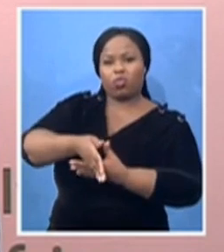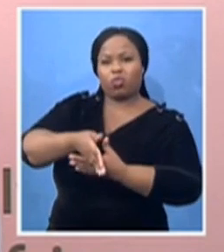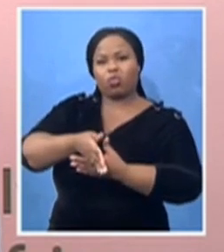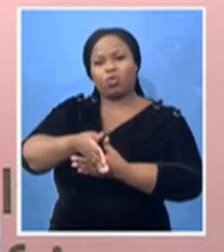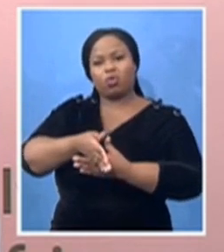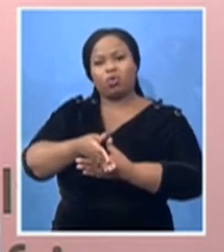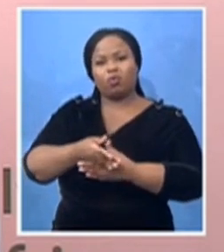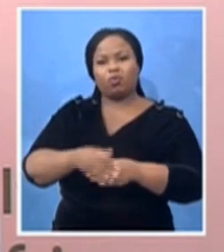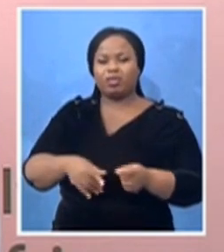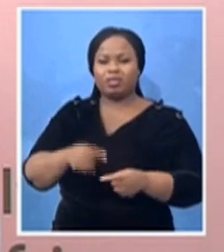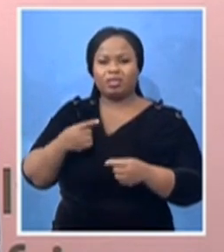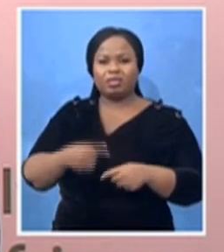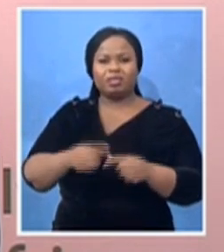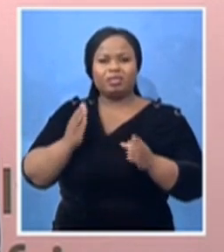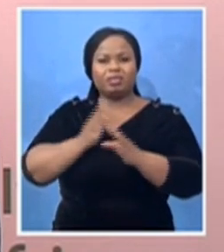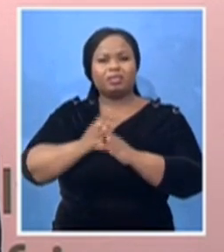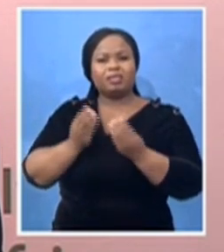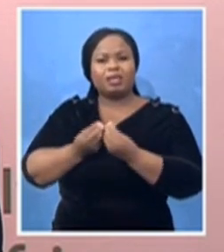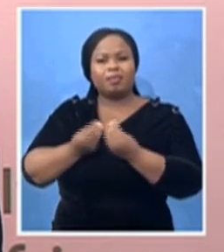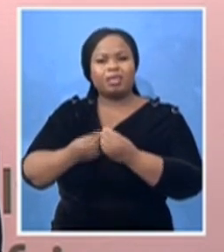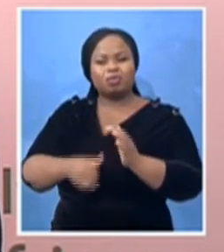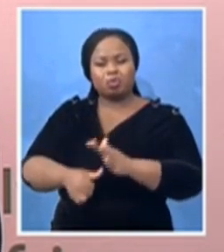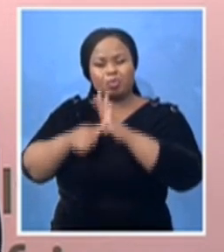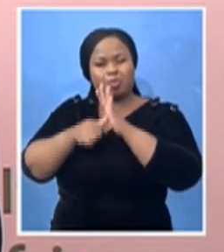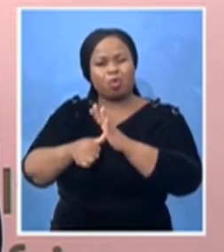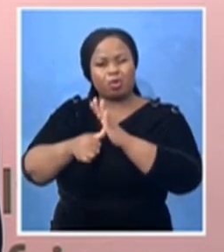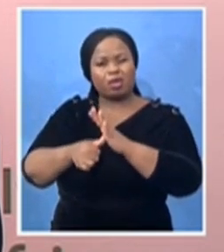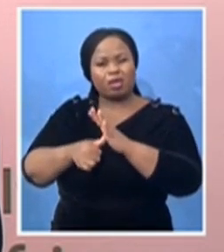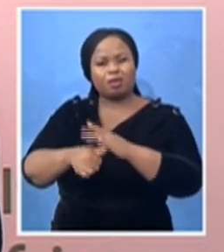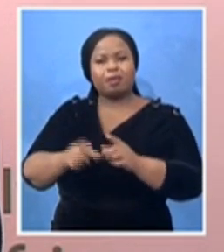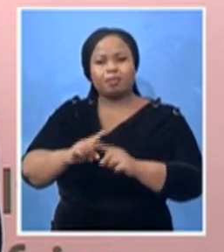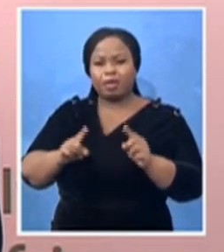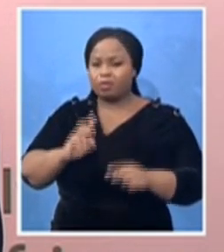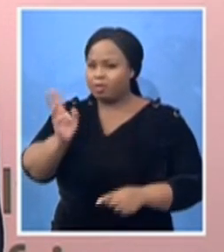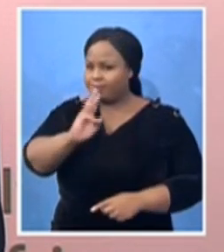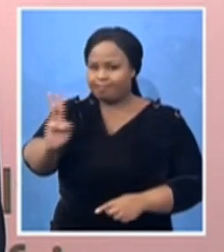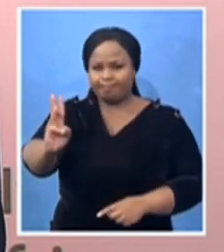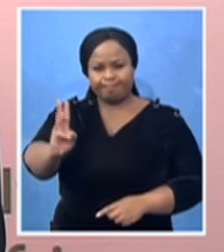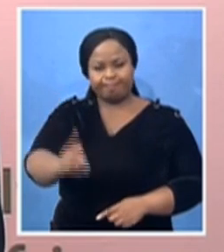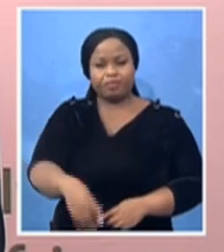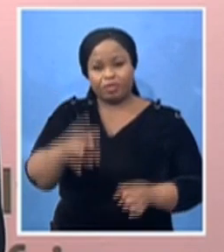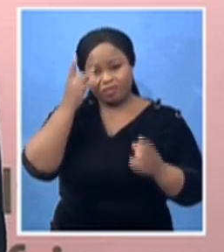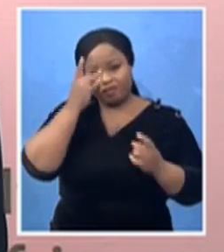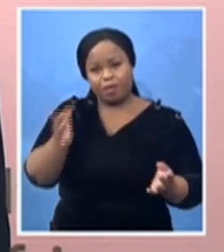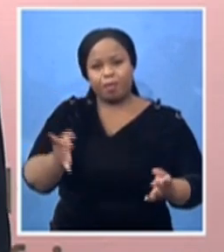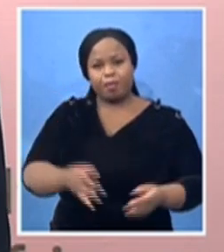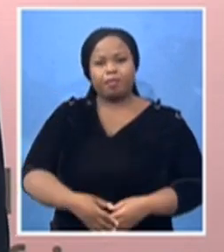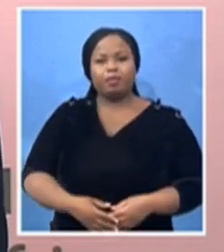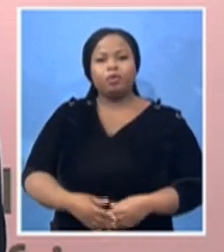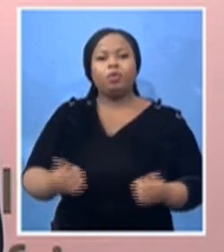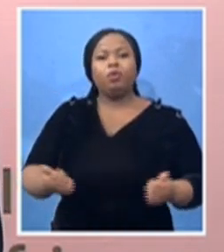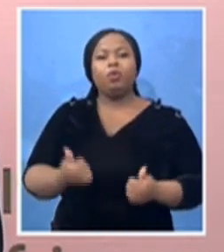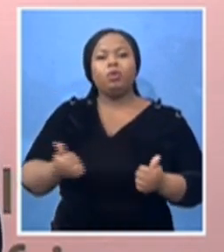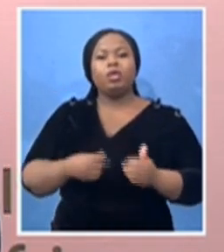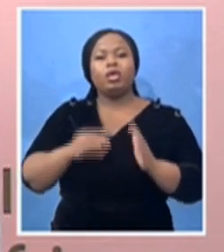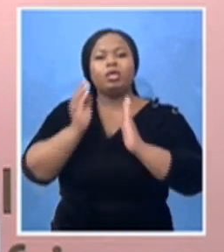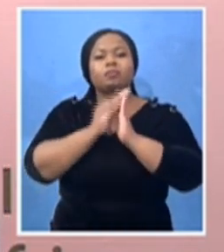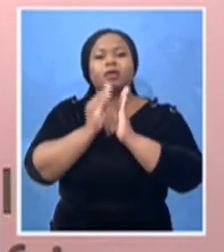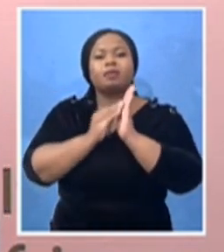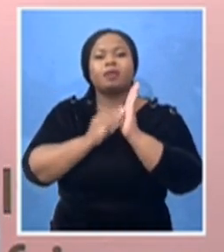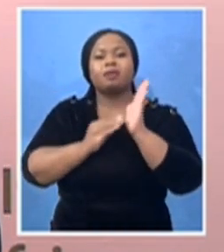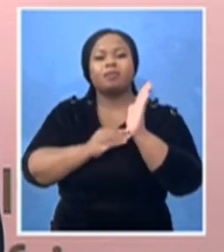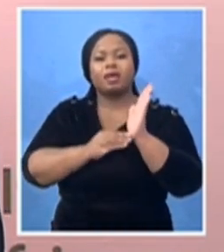However, we need to send a warning to say we have already got records of people from what